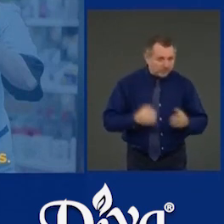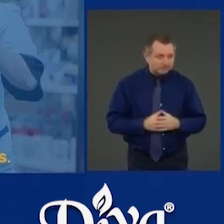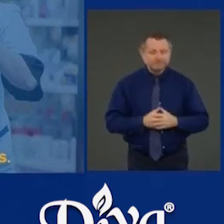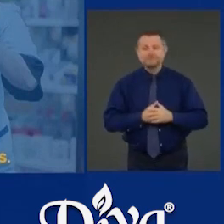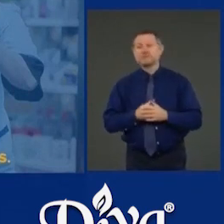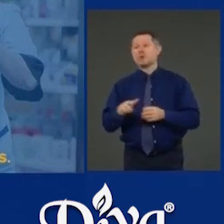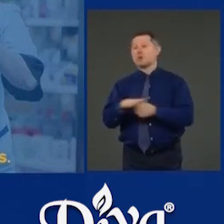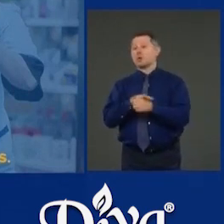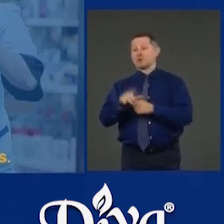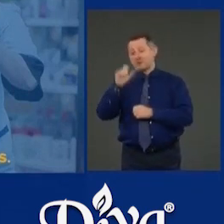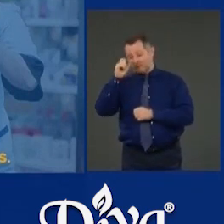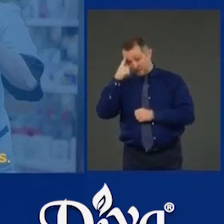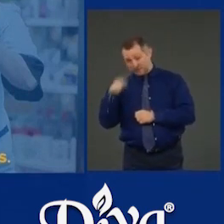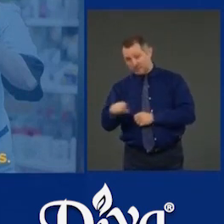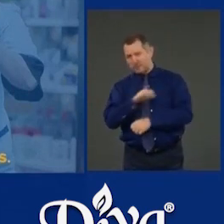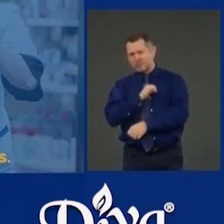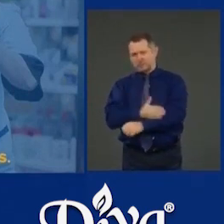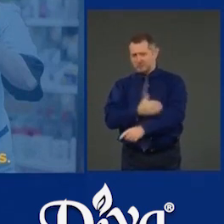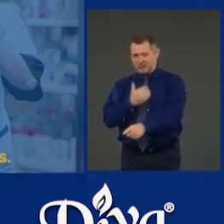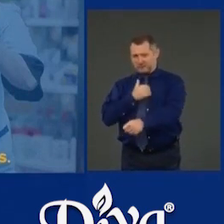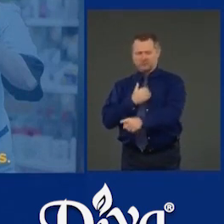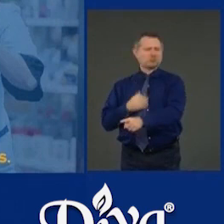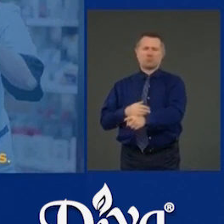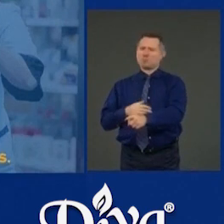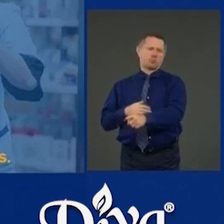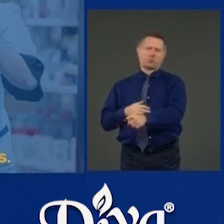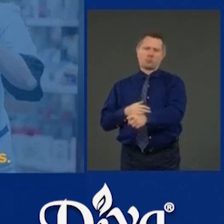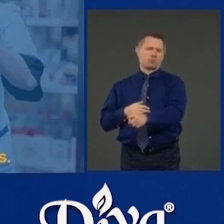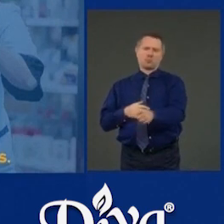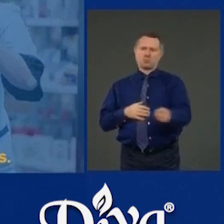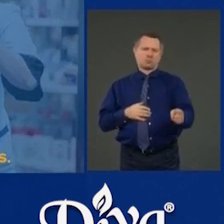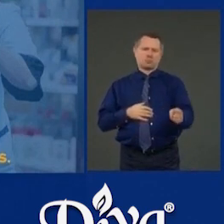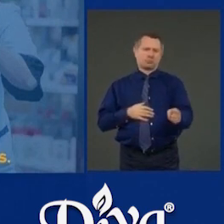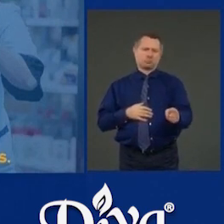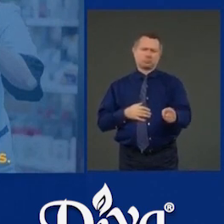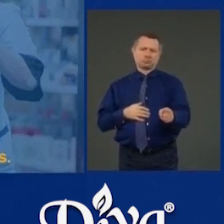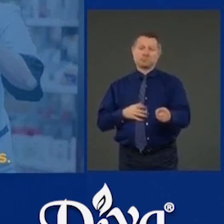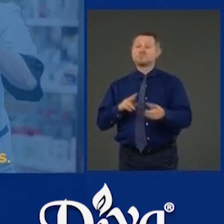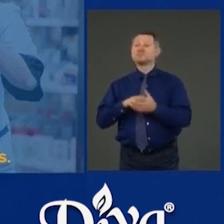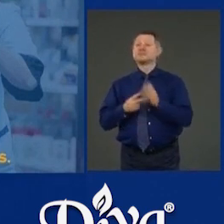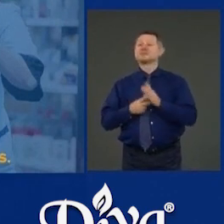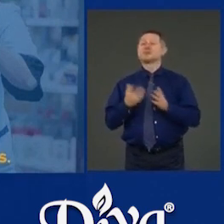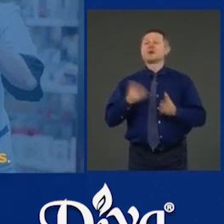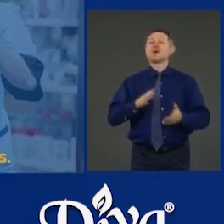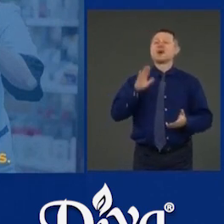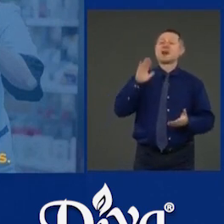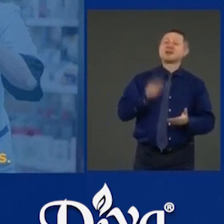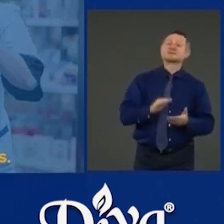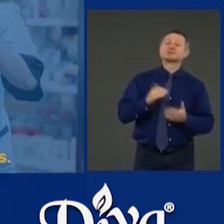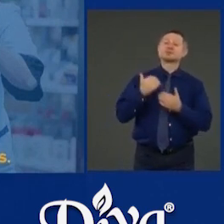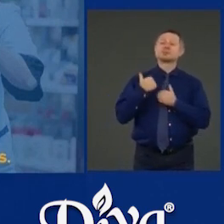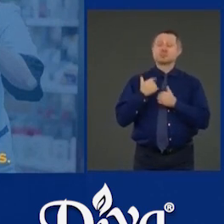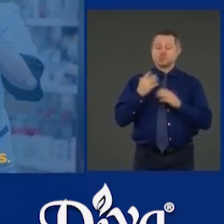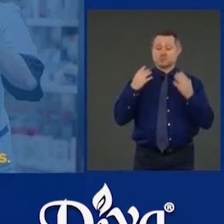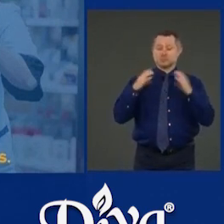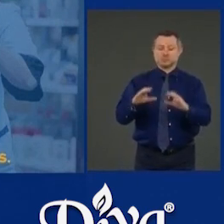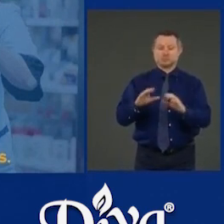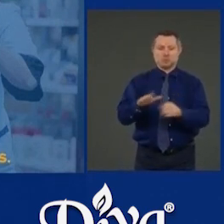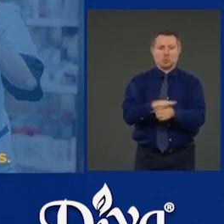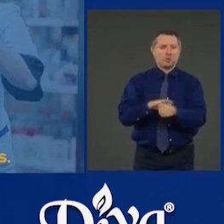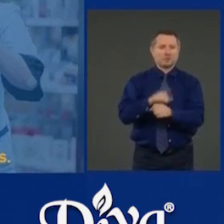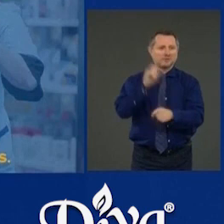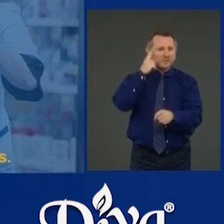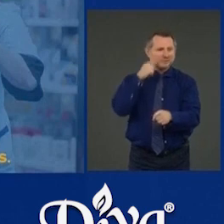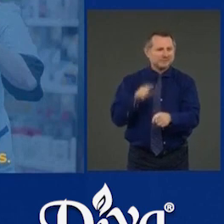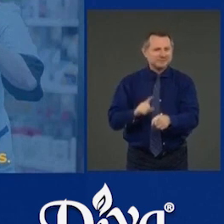authority. That took a big political burden off the local governments. Nobody wanted to shut